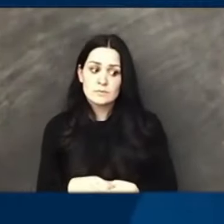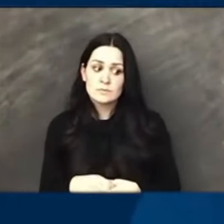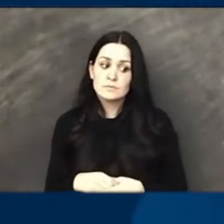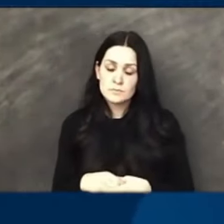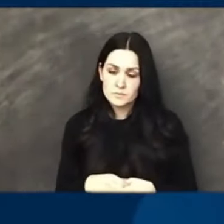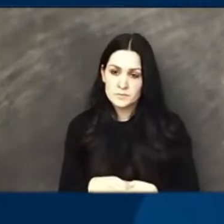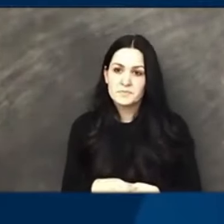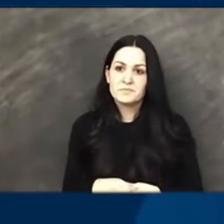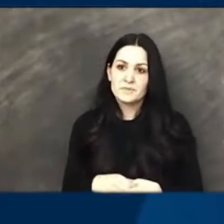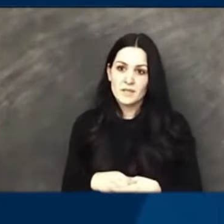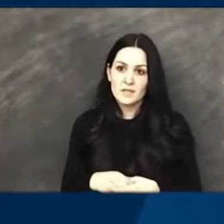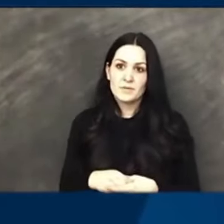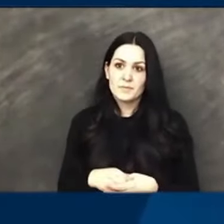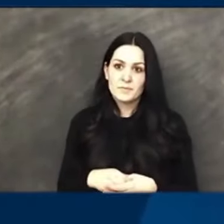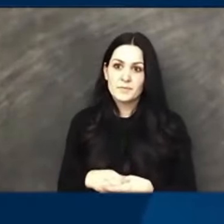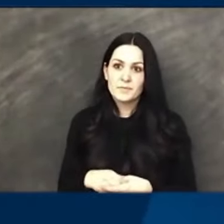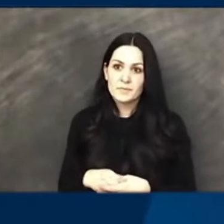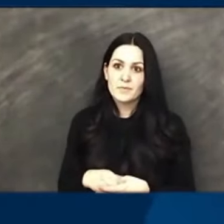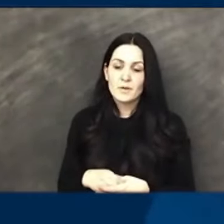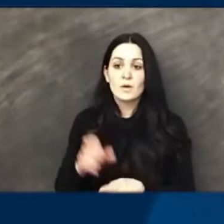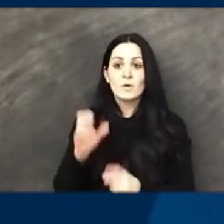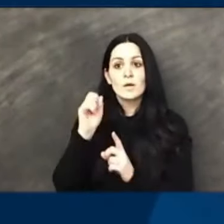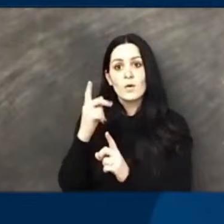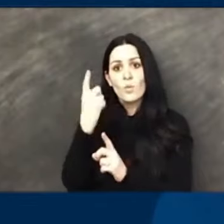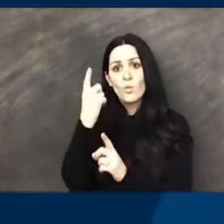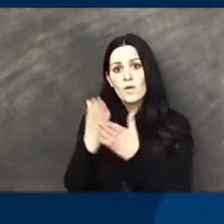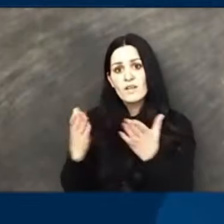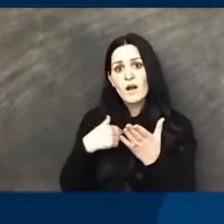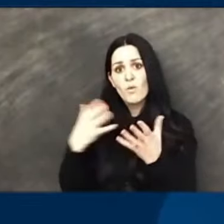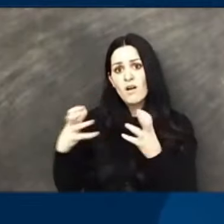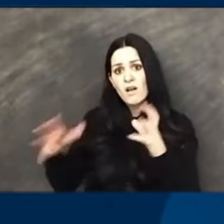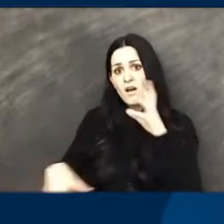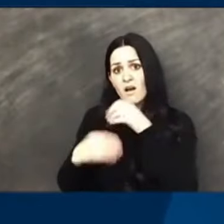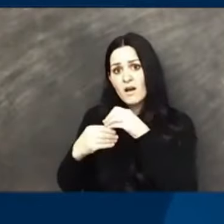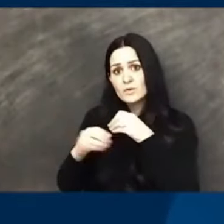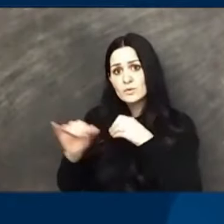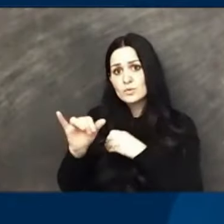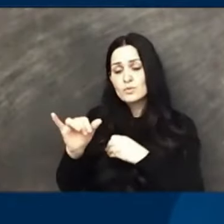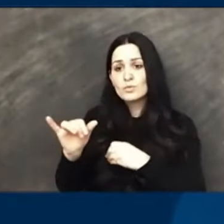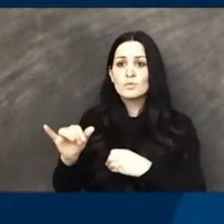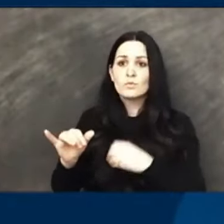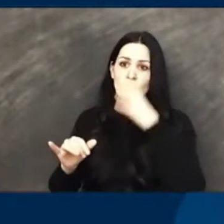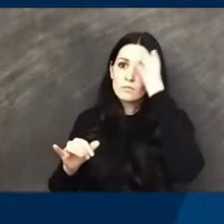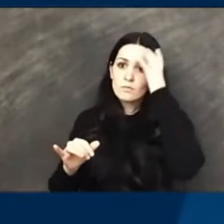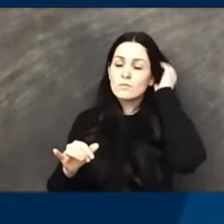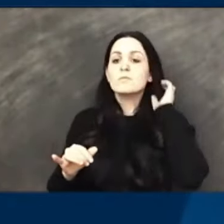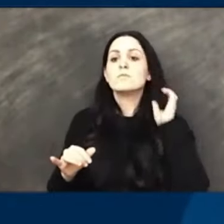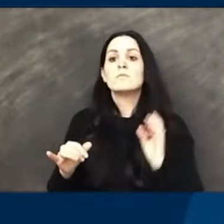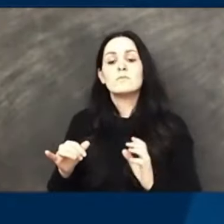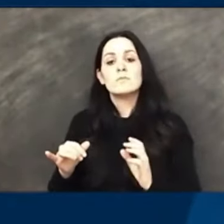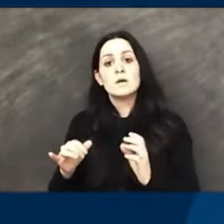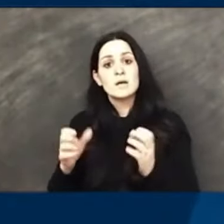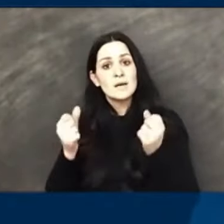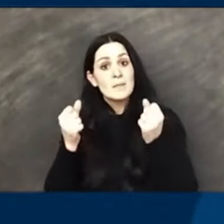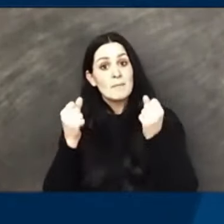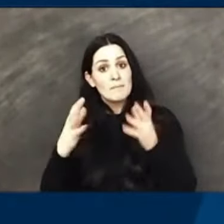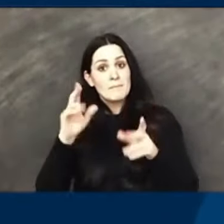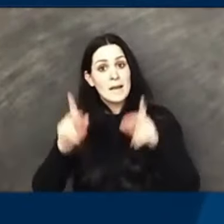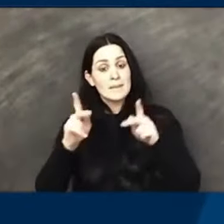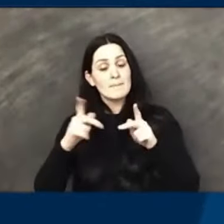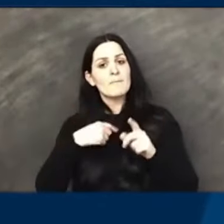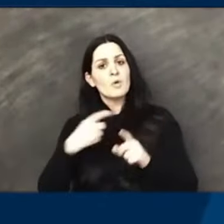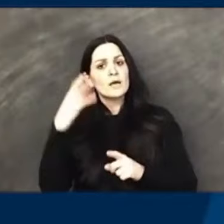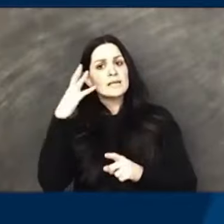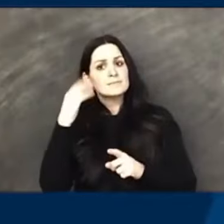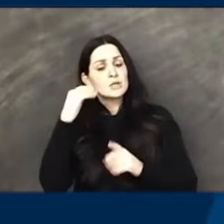Well, one thing I'd add to this discussion is many people overthink the symptoms that they're having. And a unifying